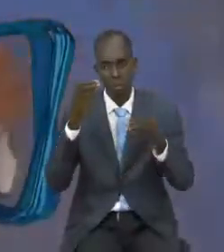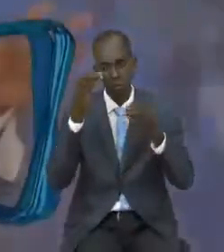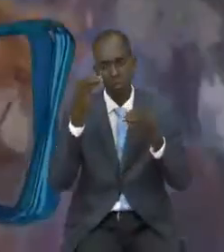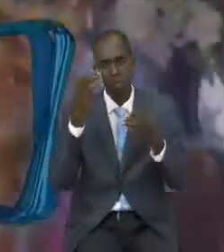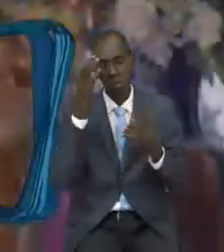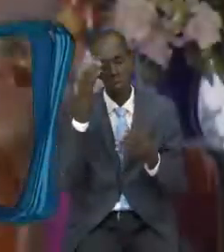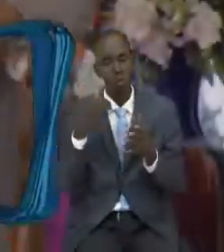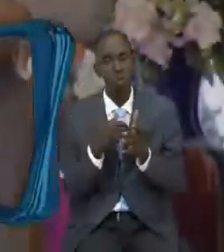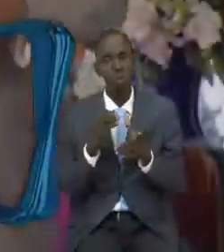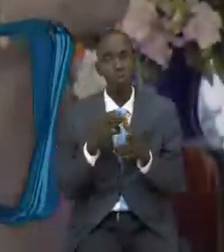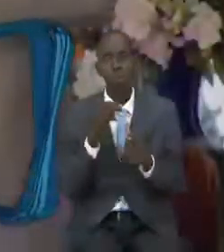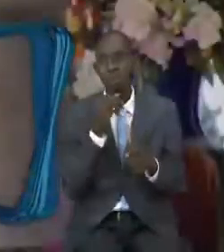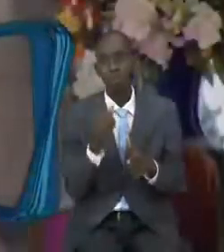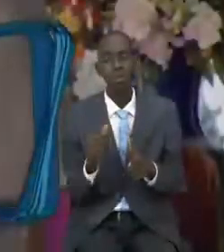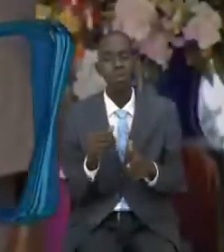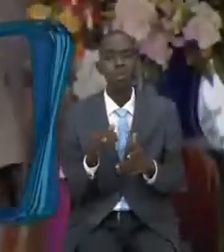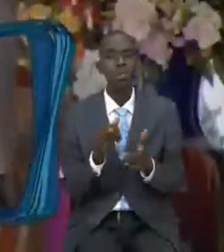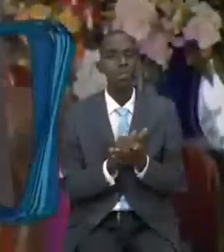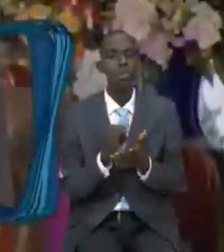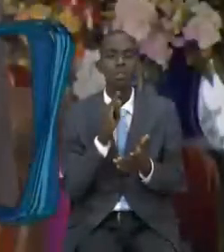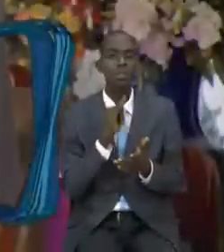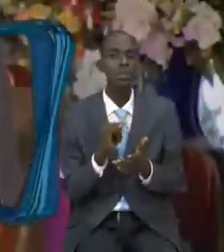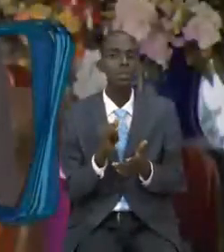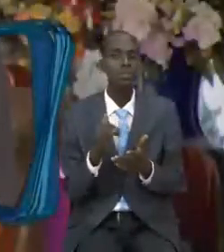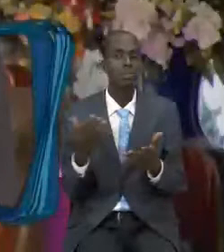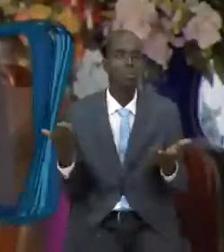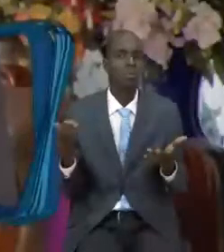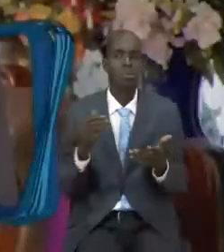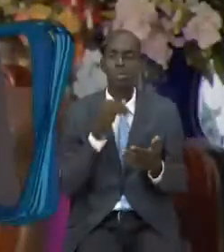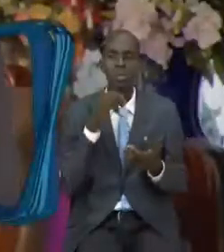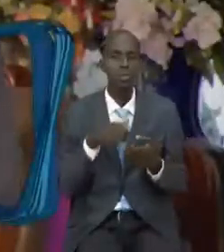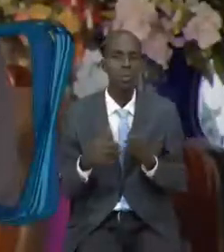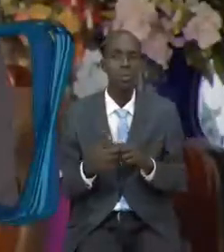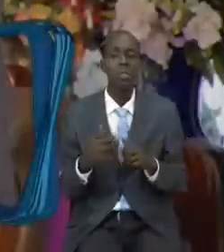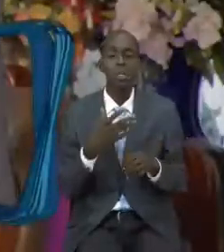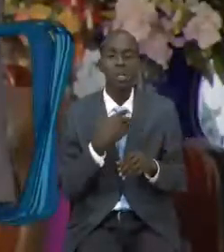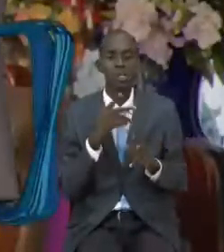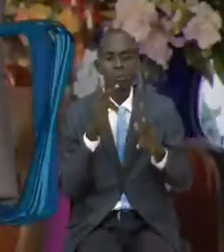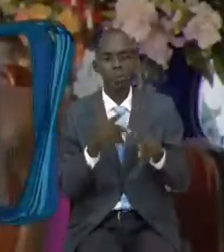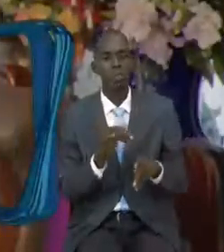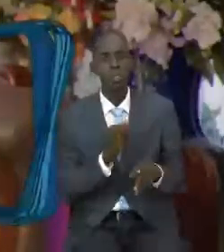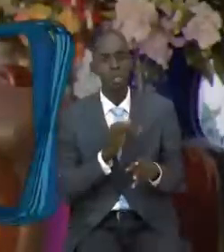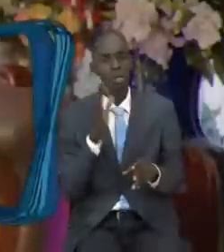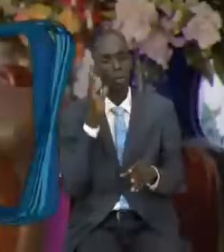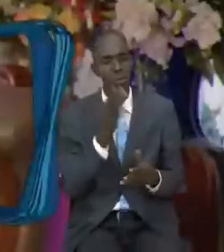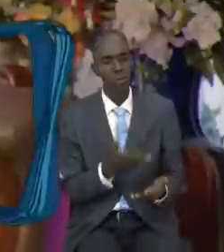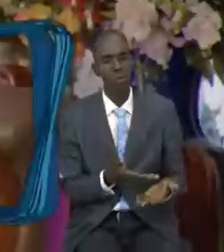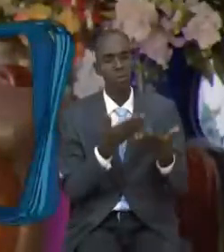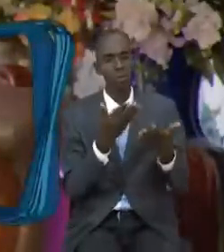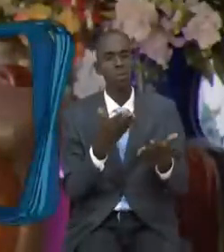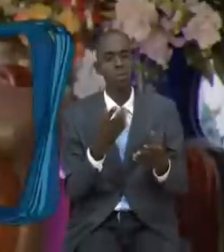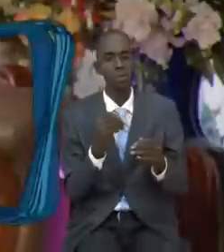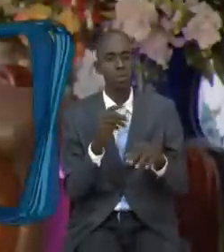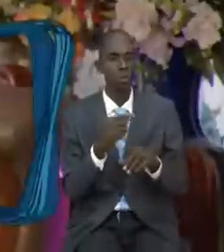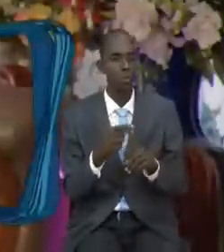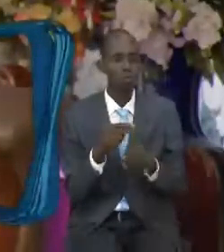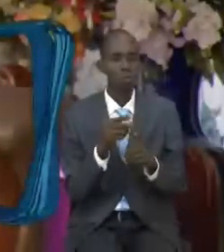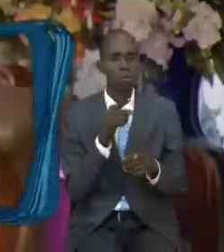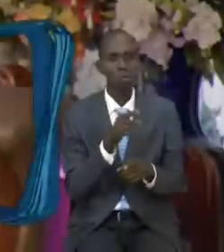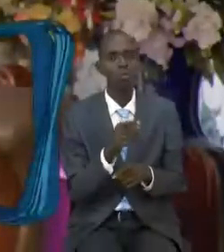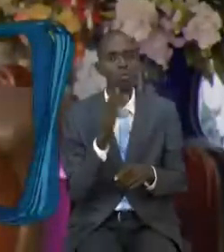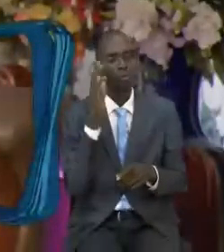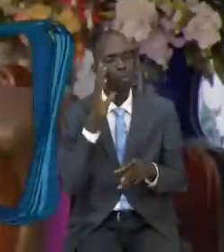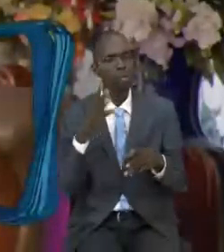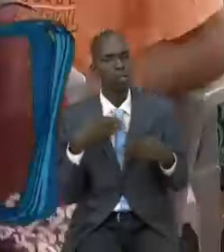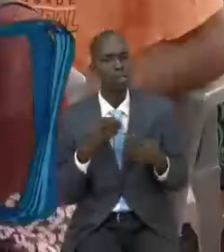That's, you know, between them and God. And the people were speaking to, and the people were preaching to, were not